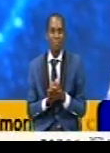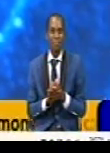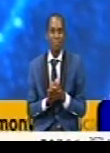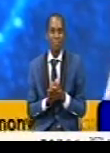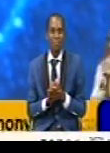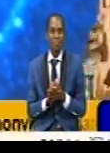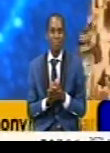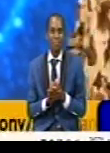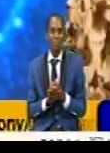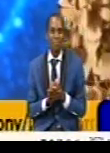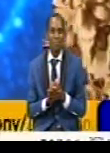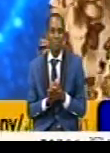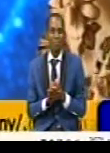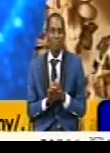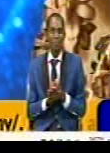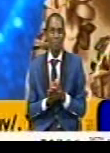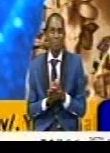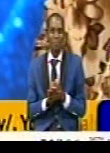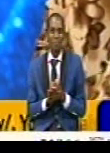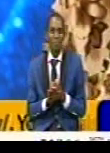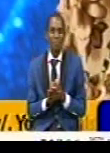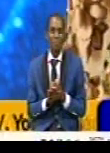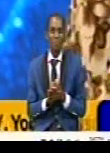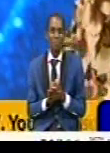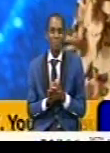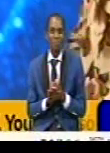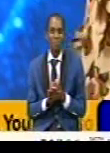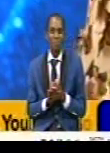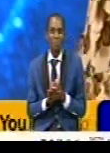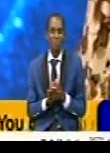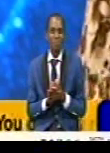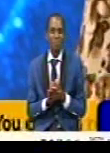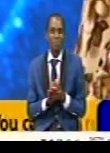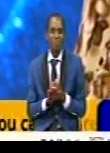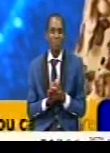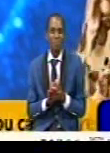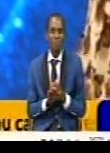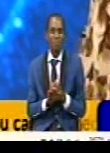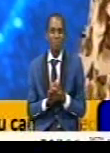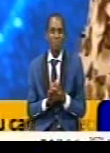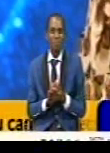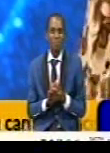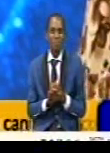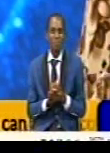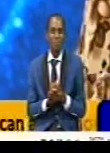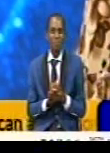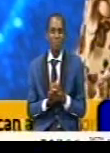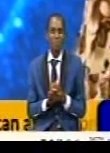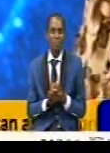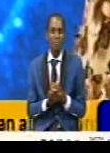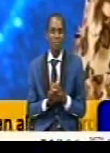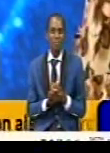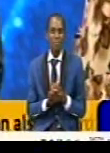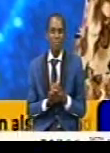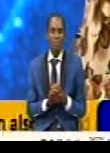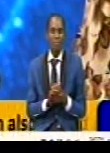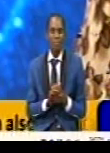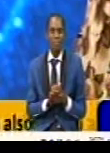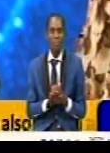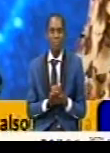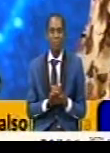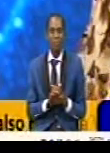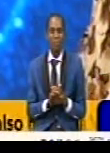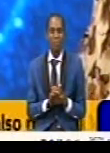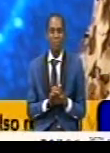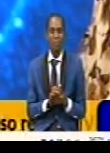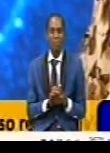plasteta. Ye mecha. Na nwe nsogbu na akpa nwa m. Yeah, my changu log, doctor